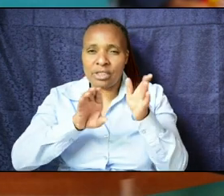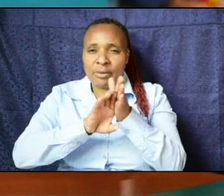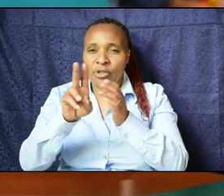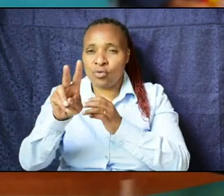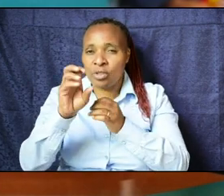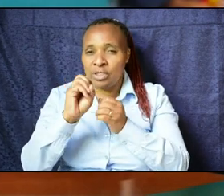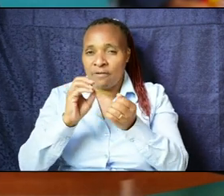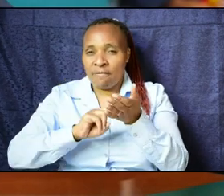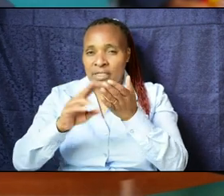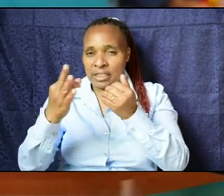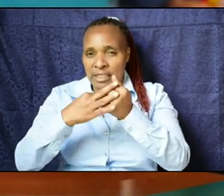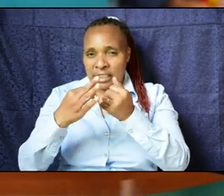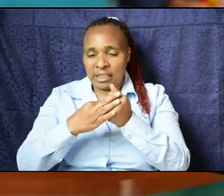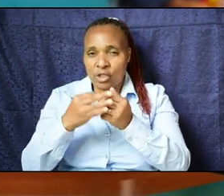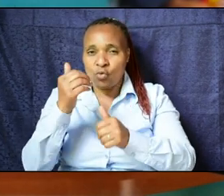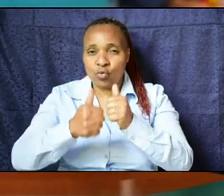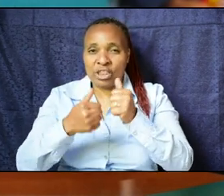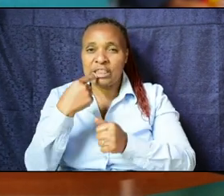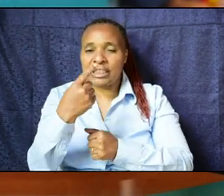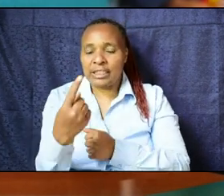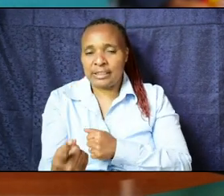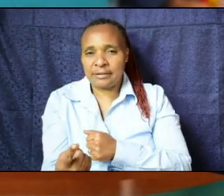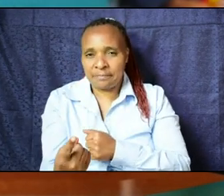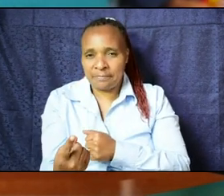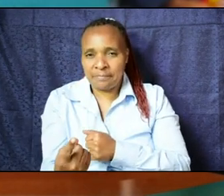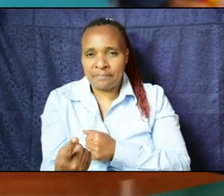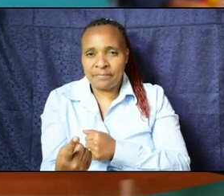8, which says,